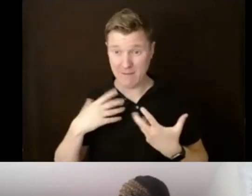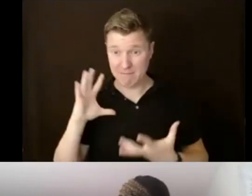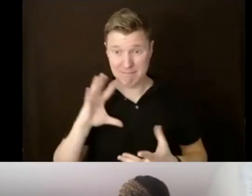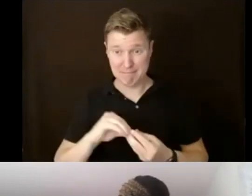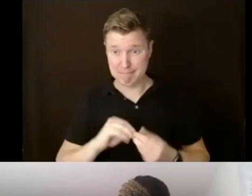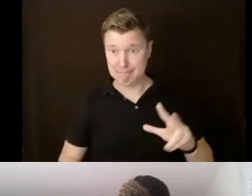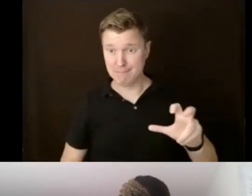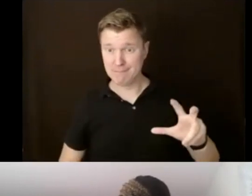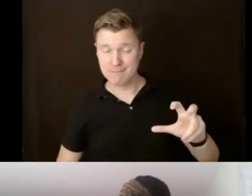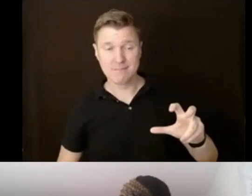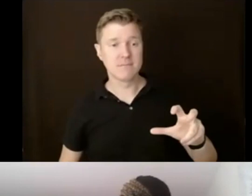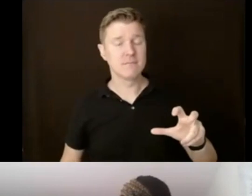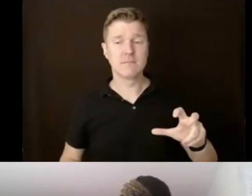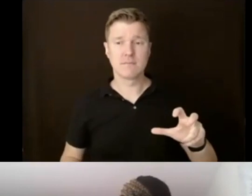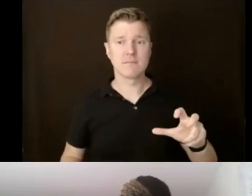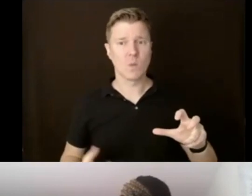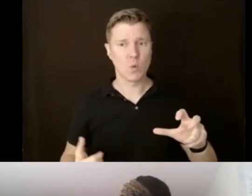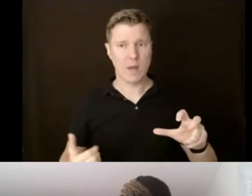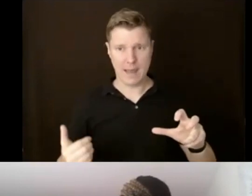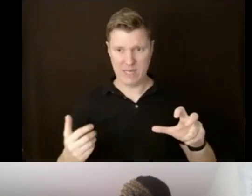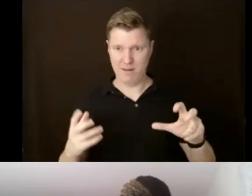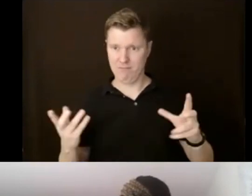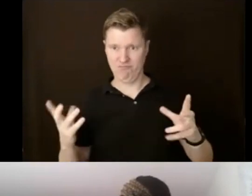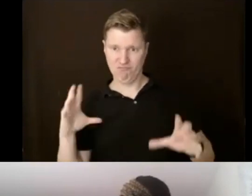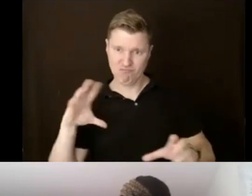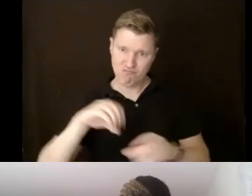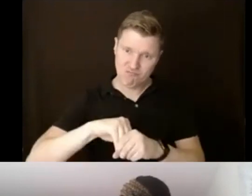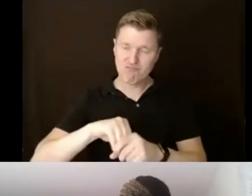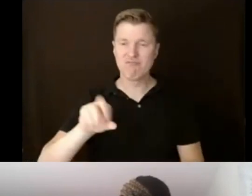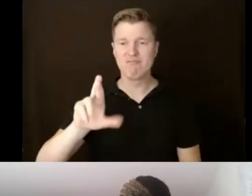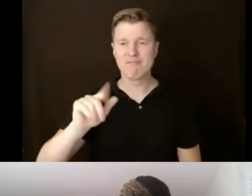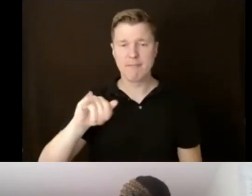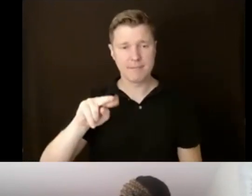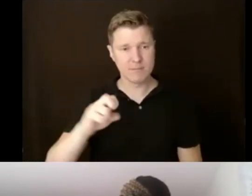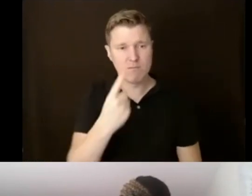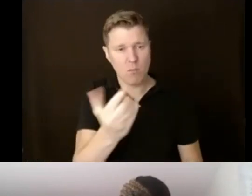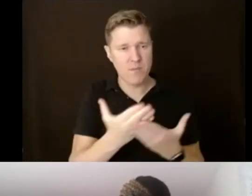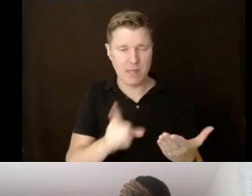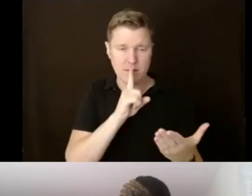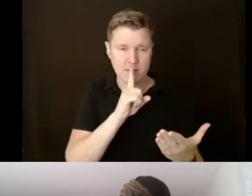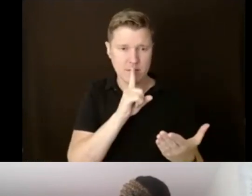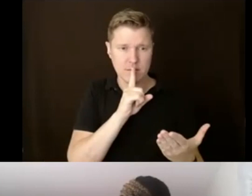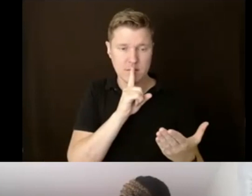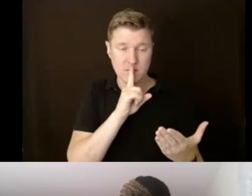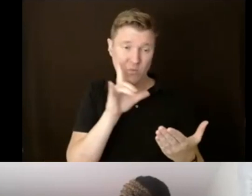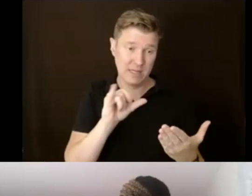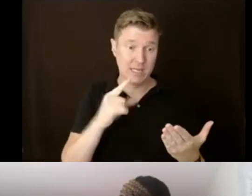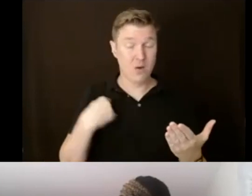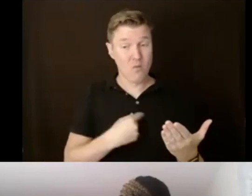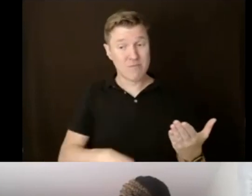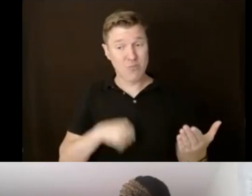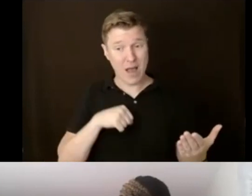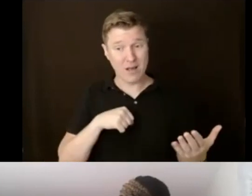together to Reliance. And one of the things that we're really proud of is that